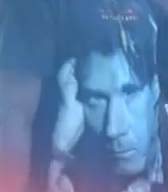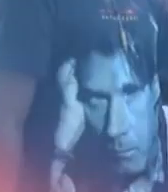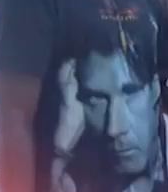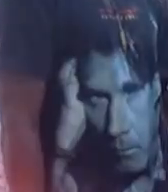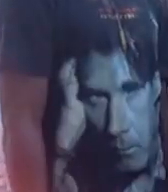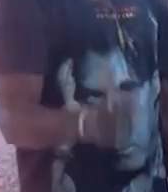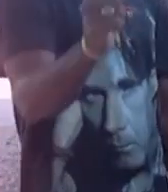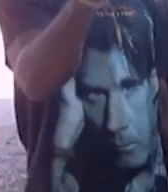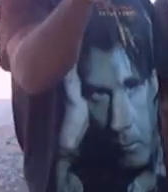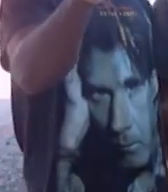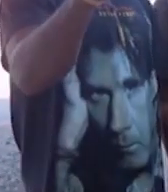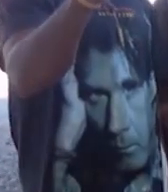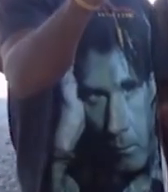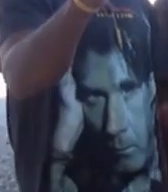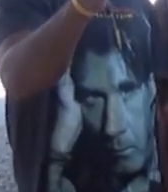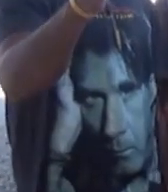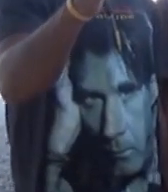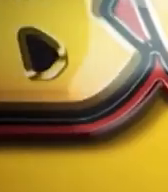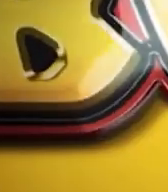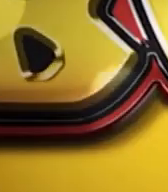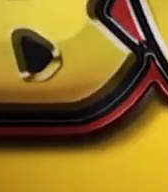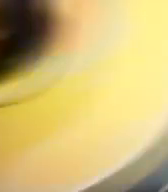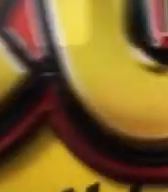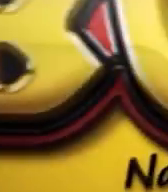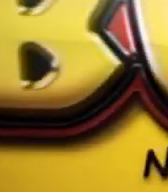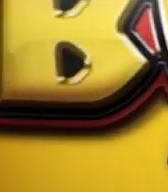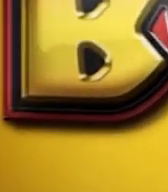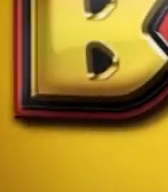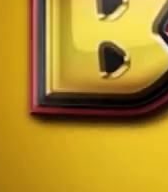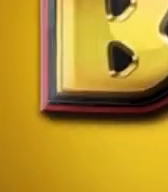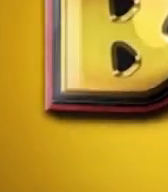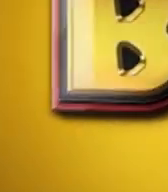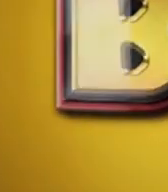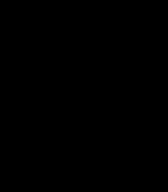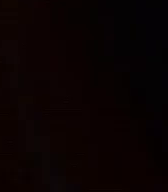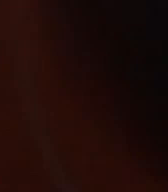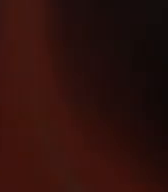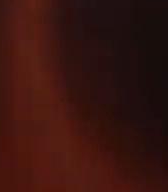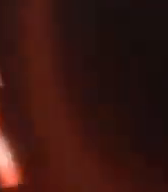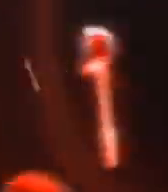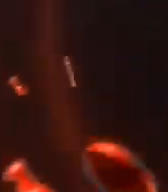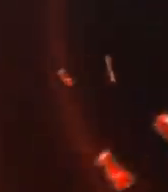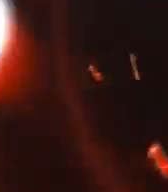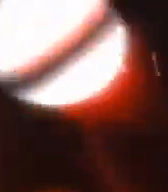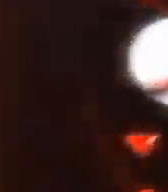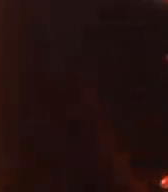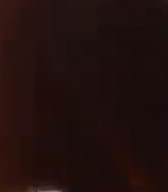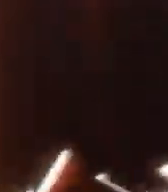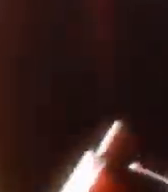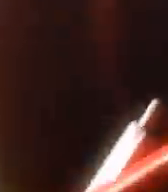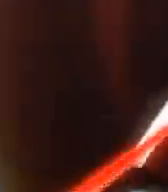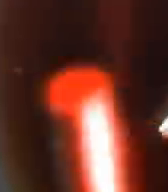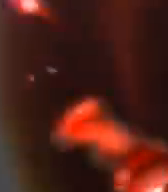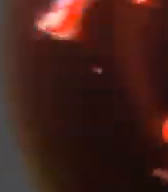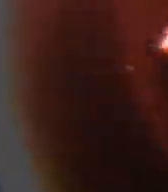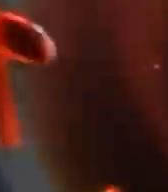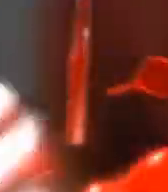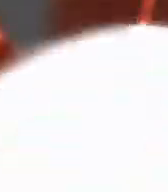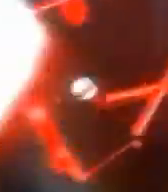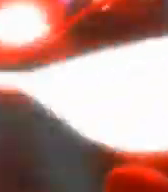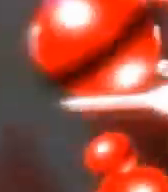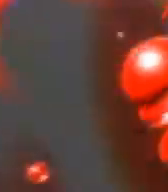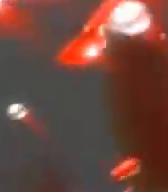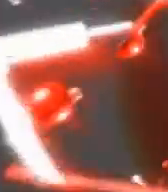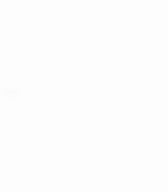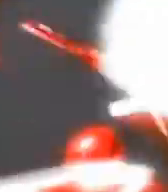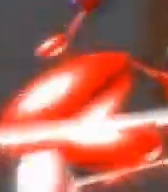Bula FM number 2 NSR. Bula FM number 2 NSR.